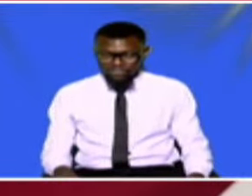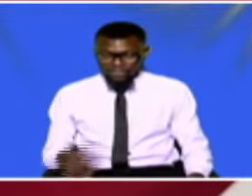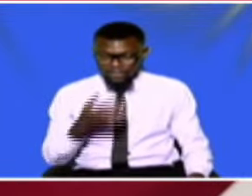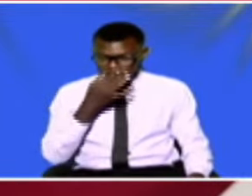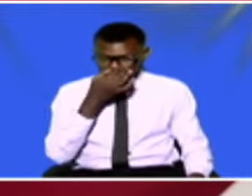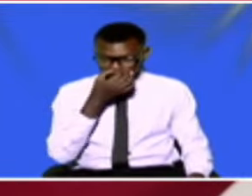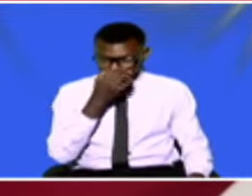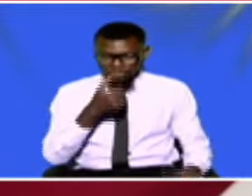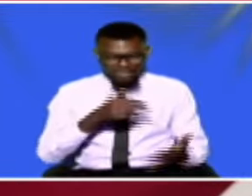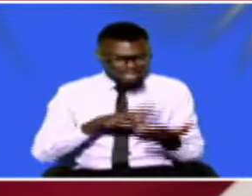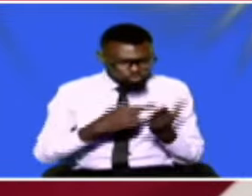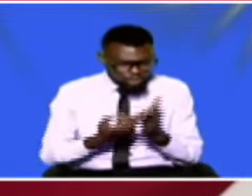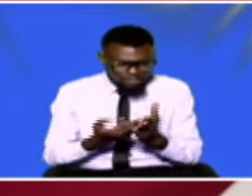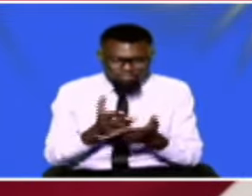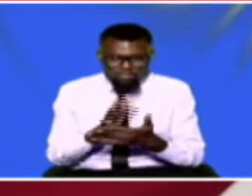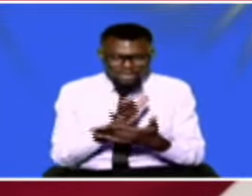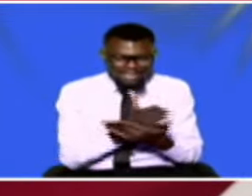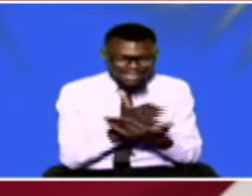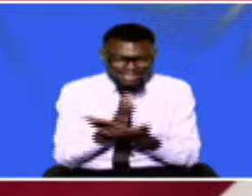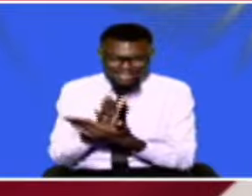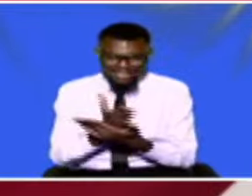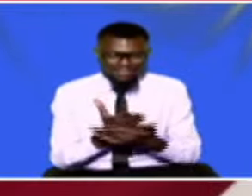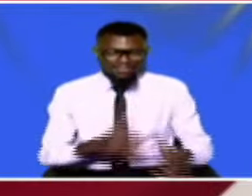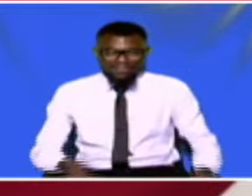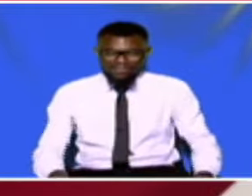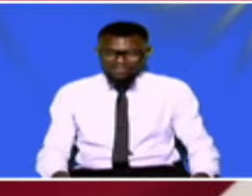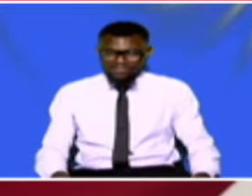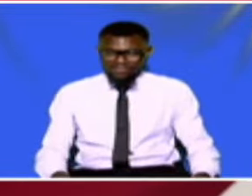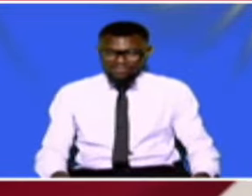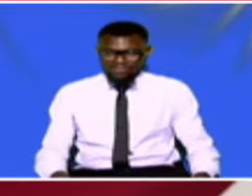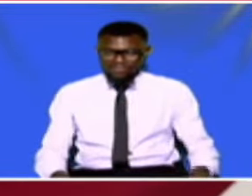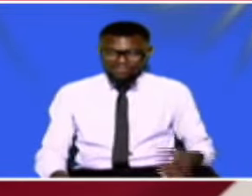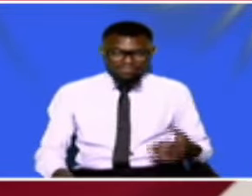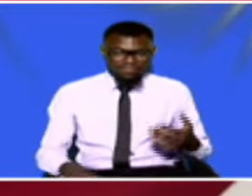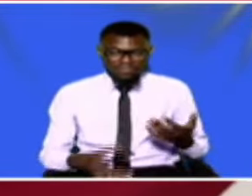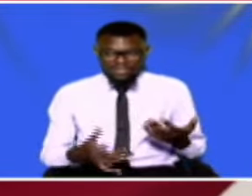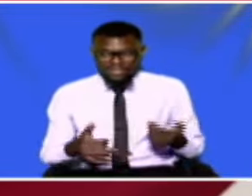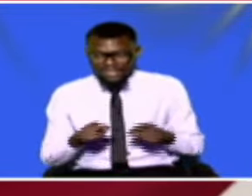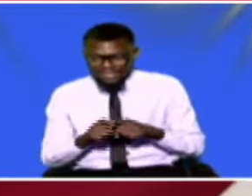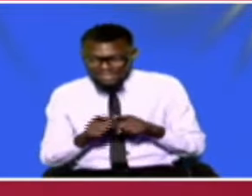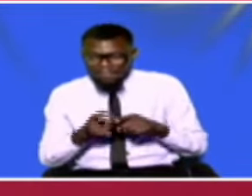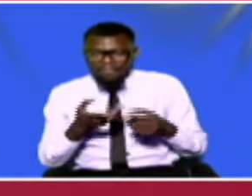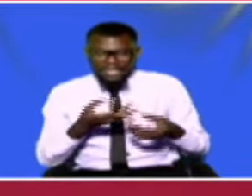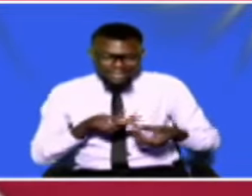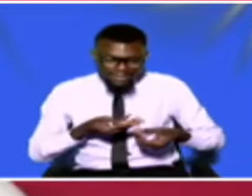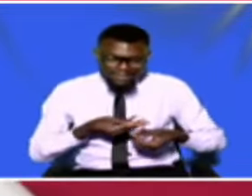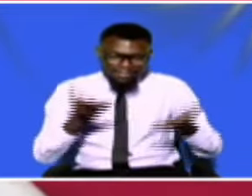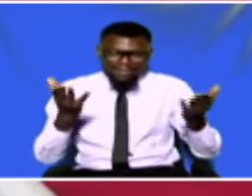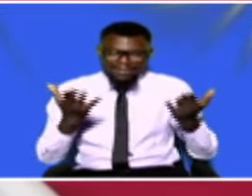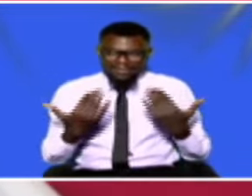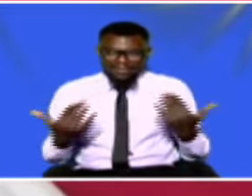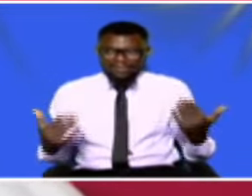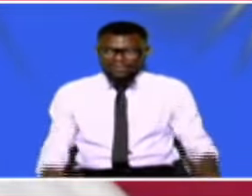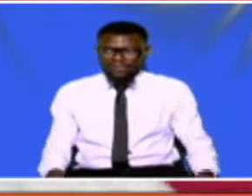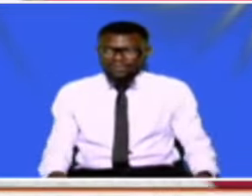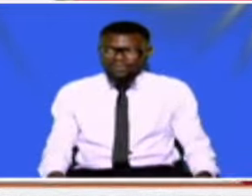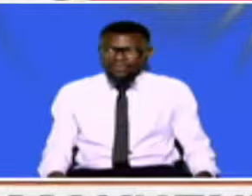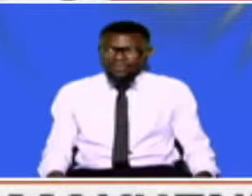inter-facility sharing of resources, like I have said, ambulance, blood and surgical supplies and equipment. We have managed to